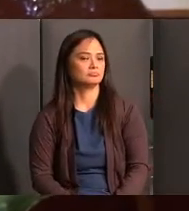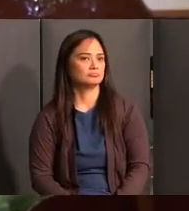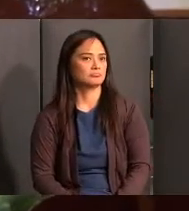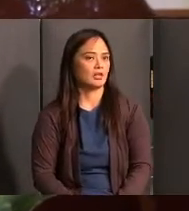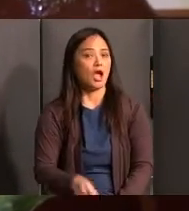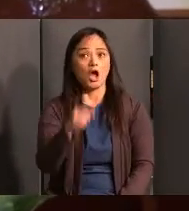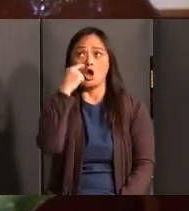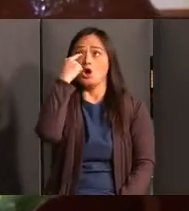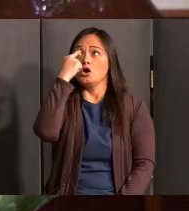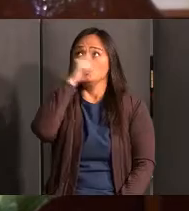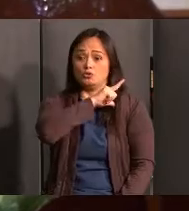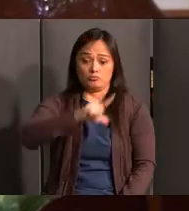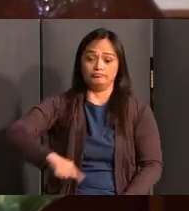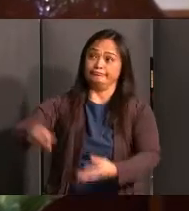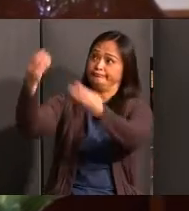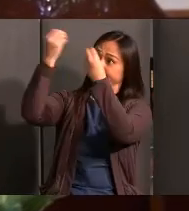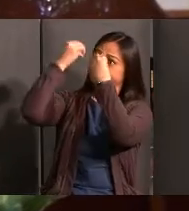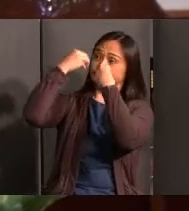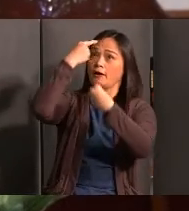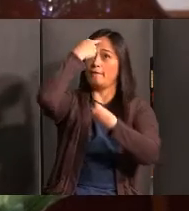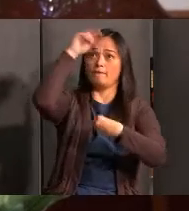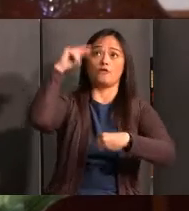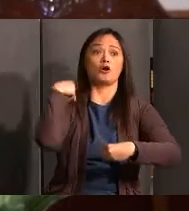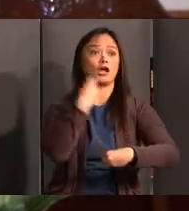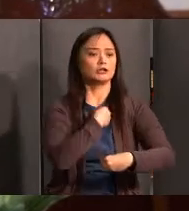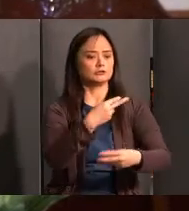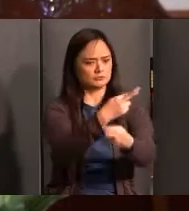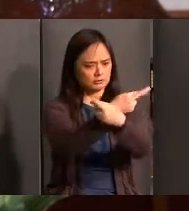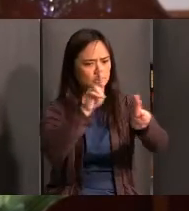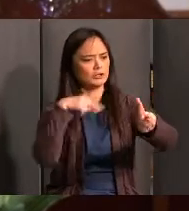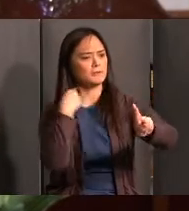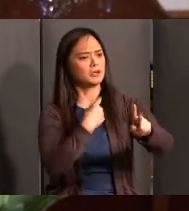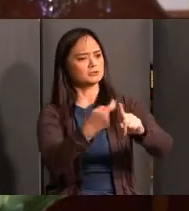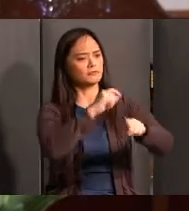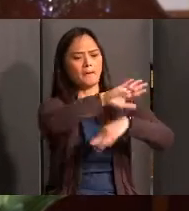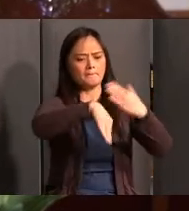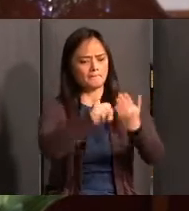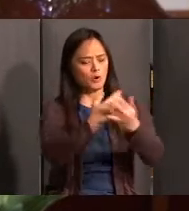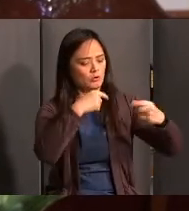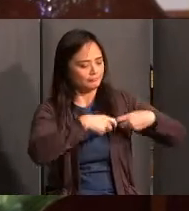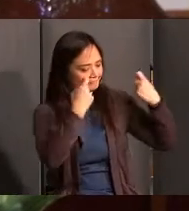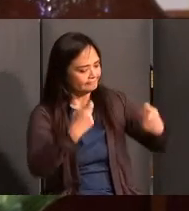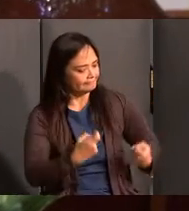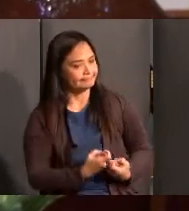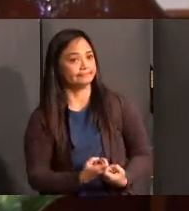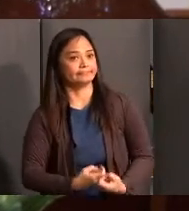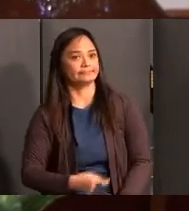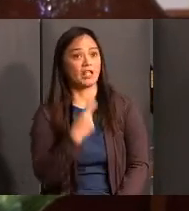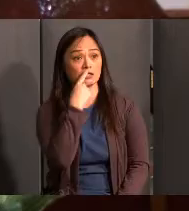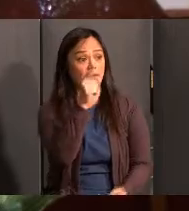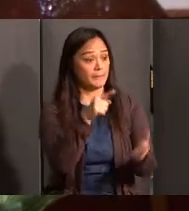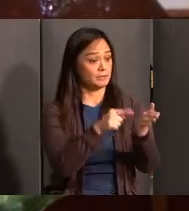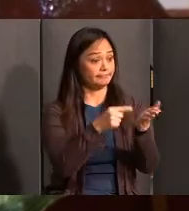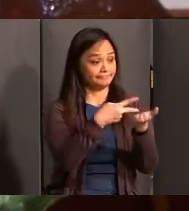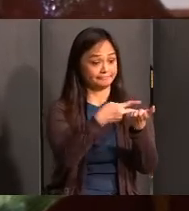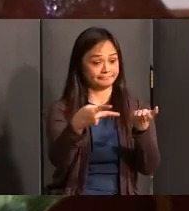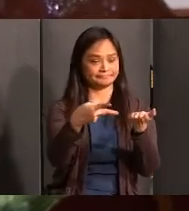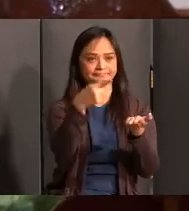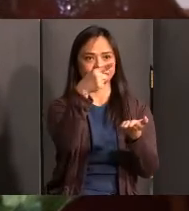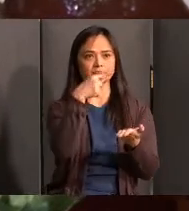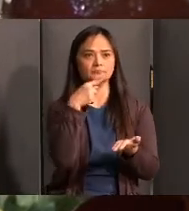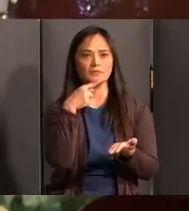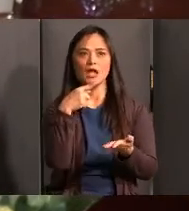us that he might redeem us from all iniquity. Now, this verse actually, itong sinabi ni Paul kay